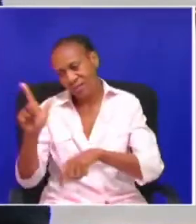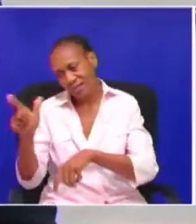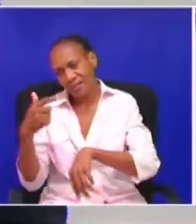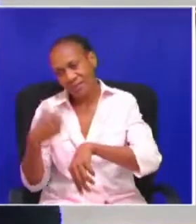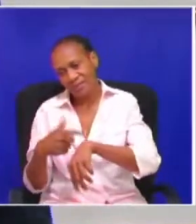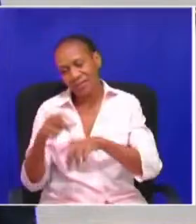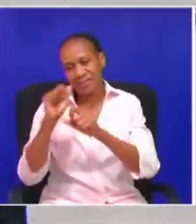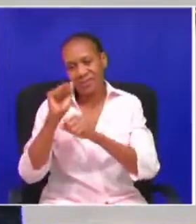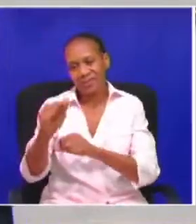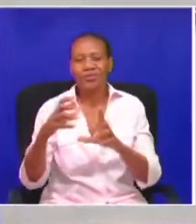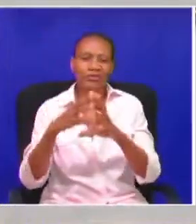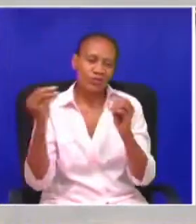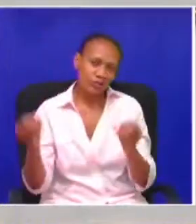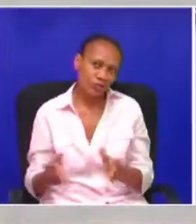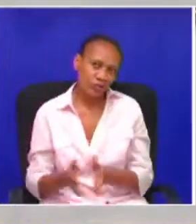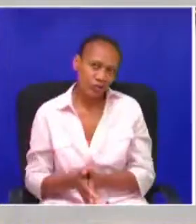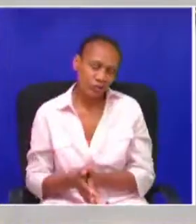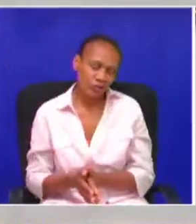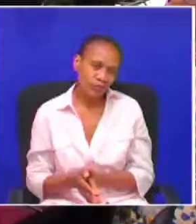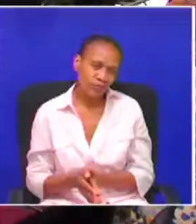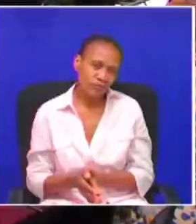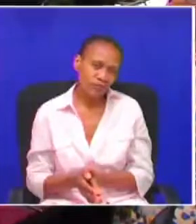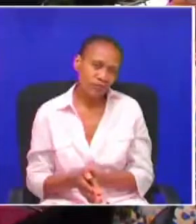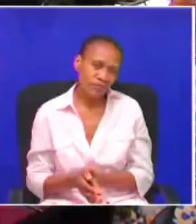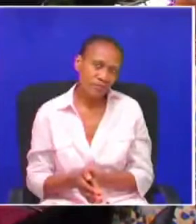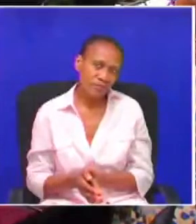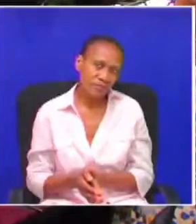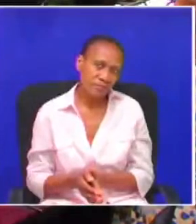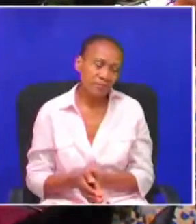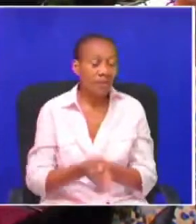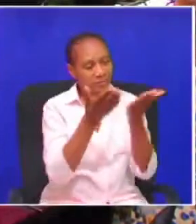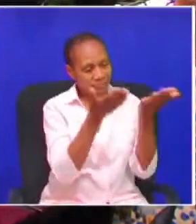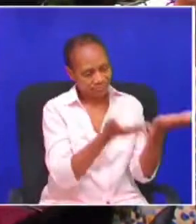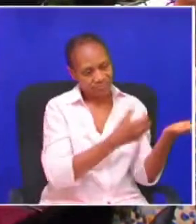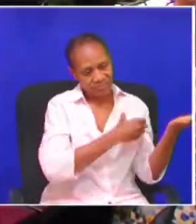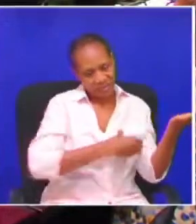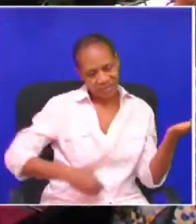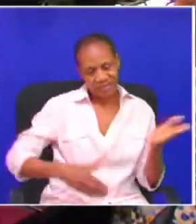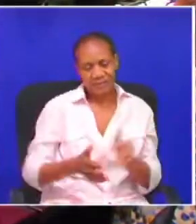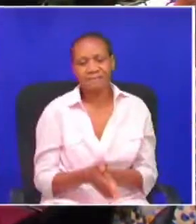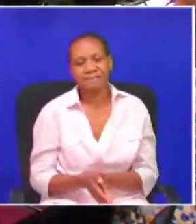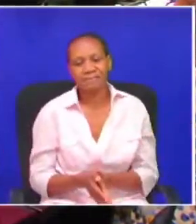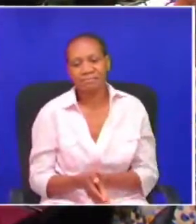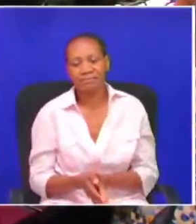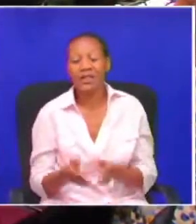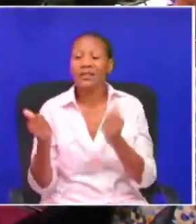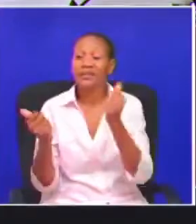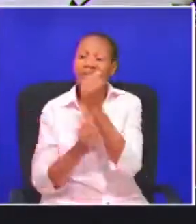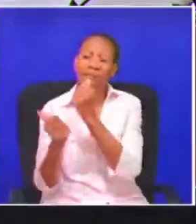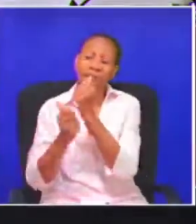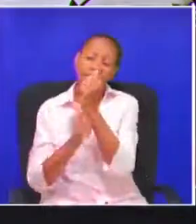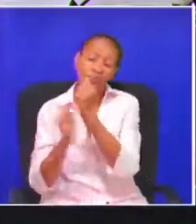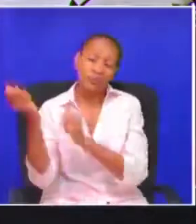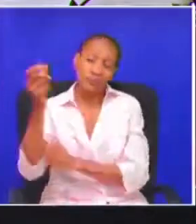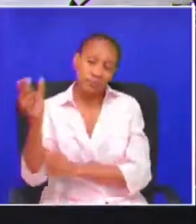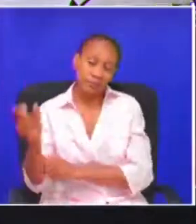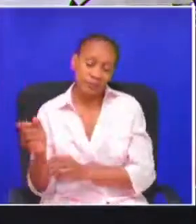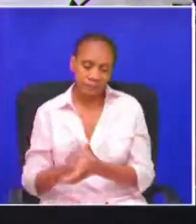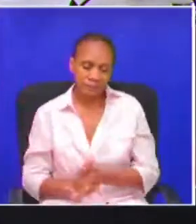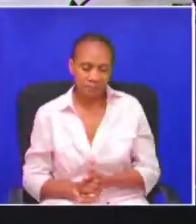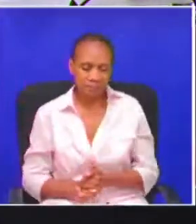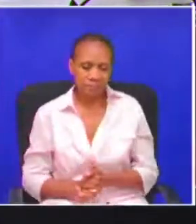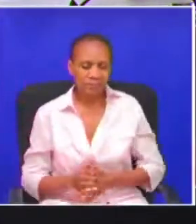have distressed services. The Honourable President. Honourable Deputy Speaker, it's been